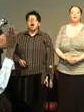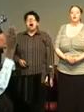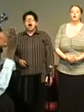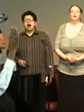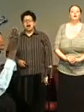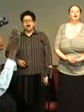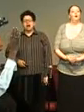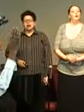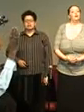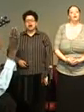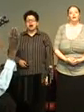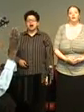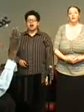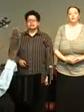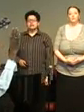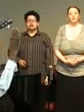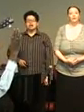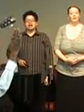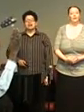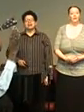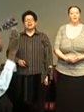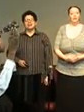God our